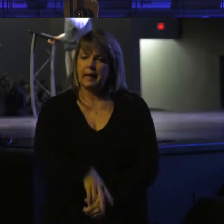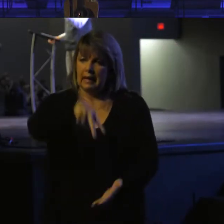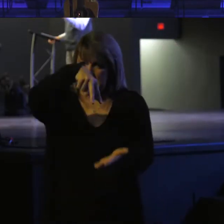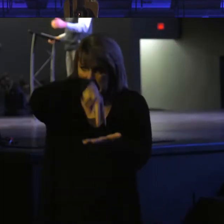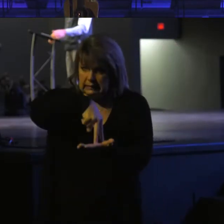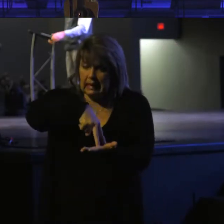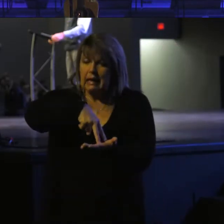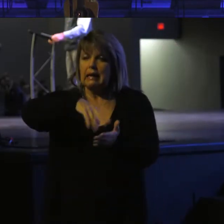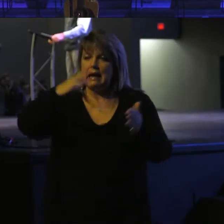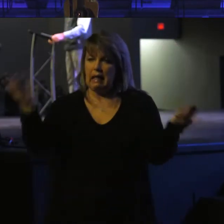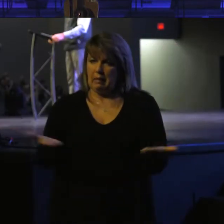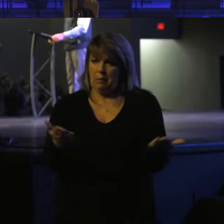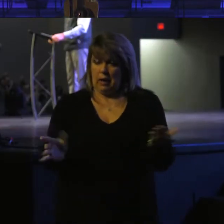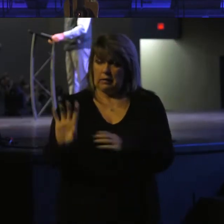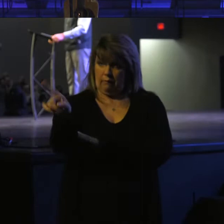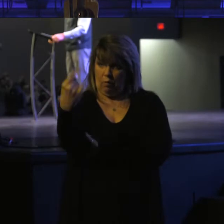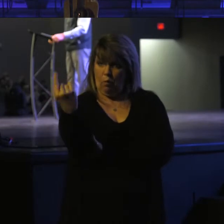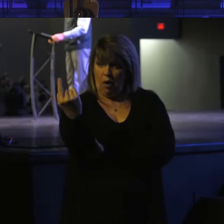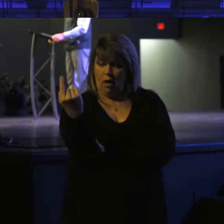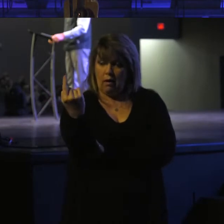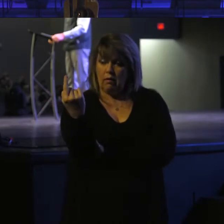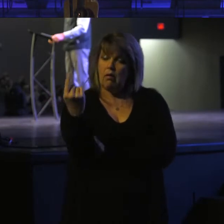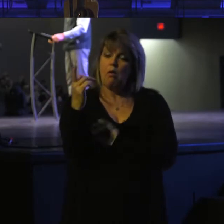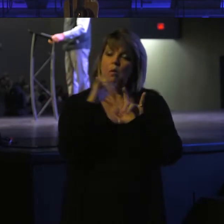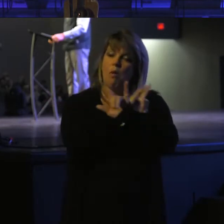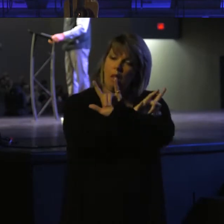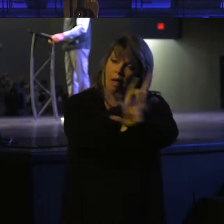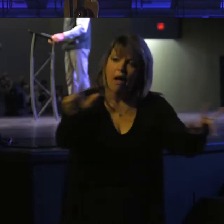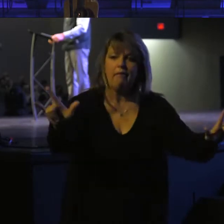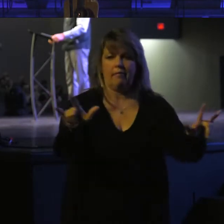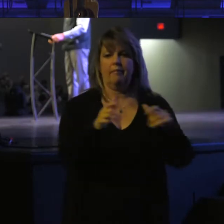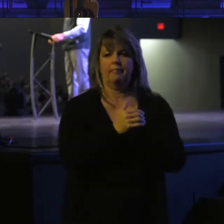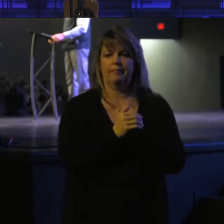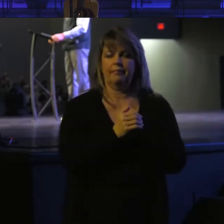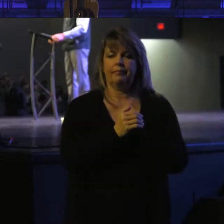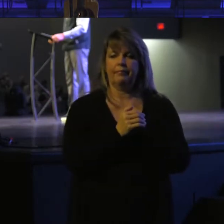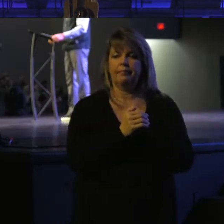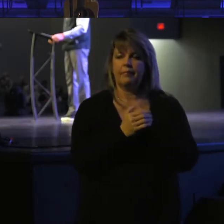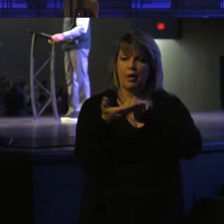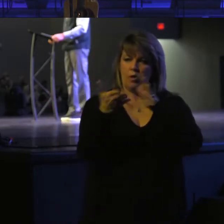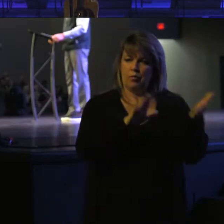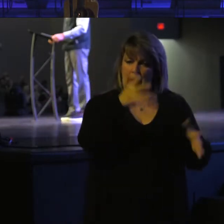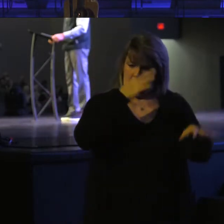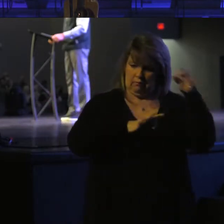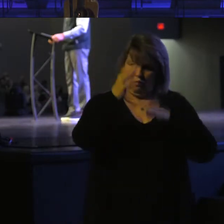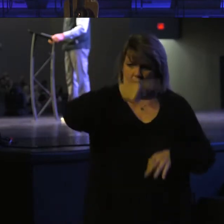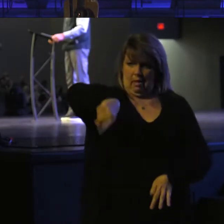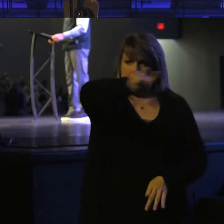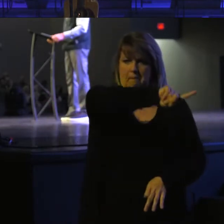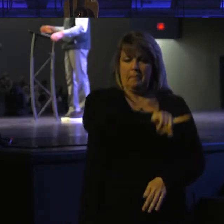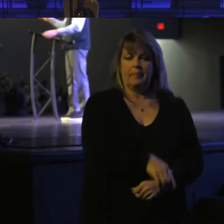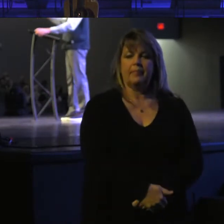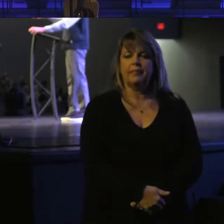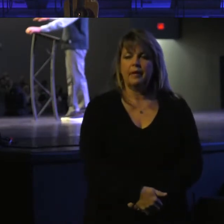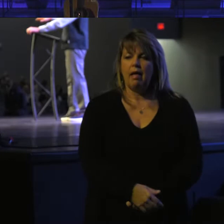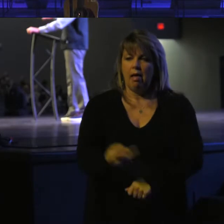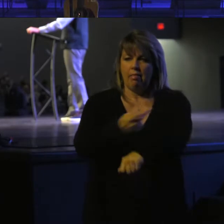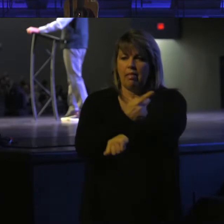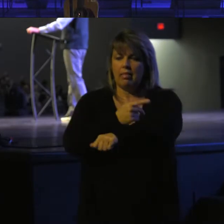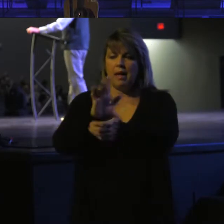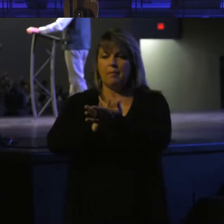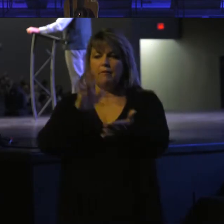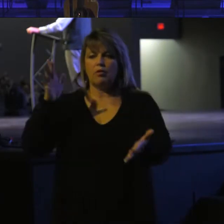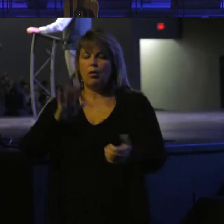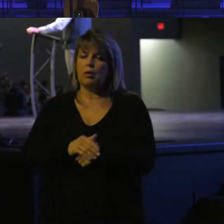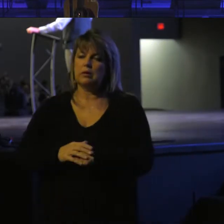Standing in the presence of the one who loved them and who died for them. The Lamb of glory